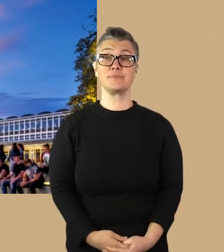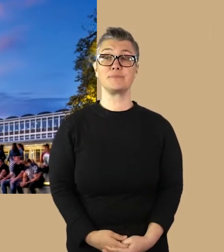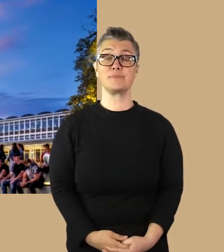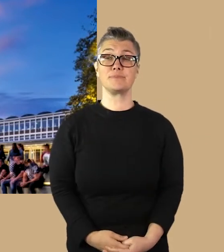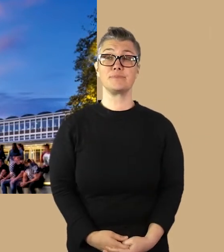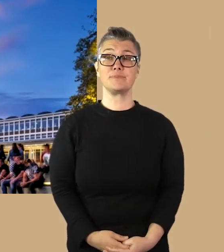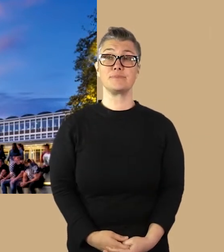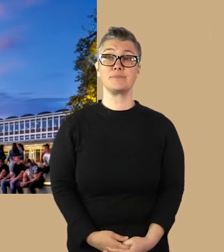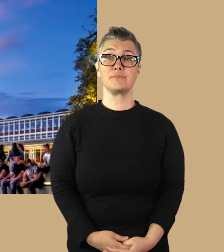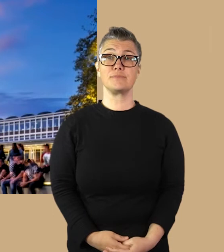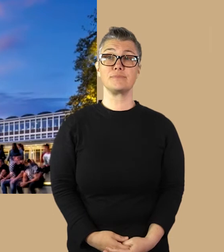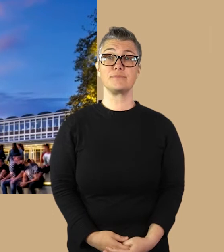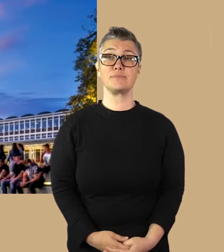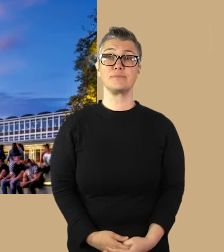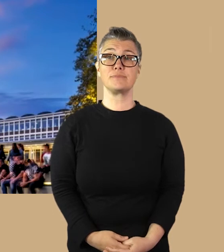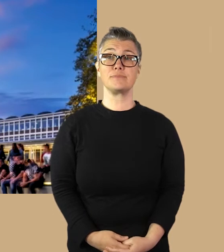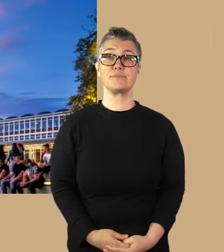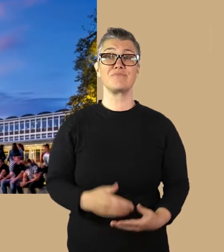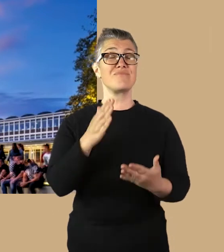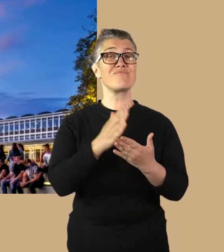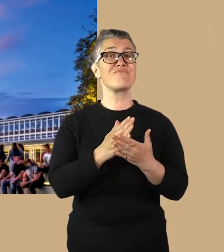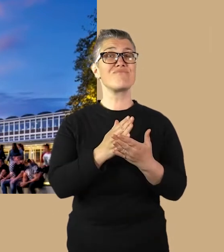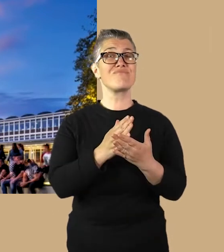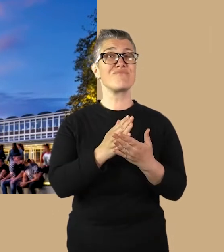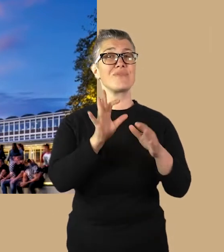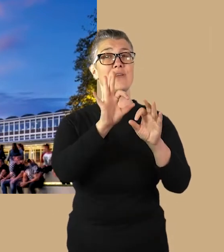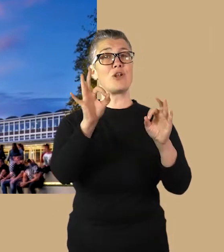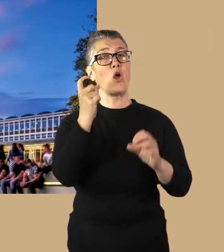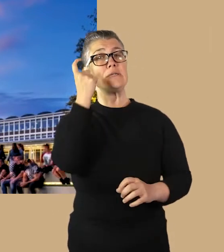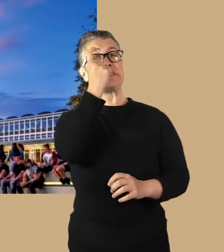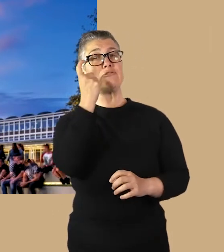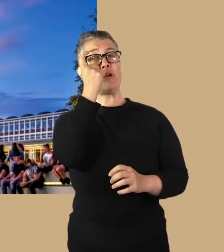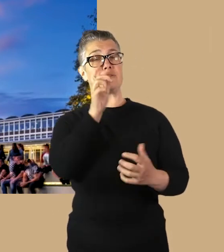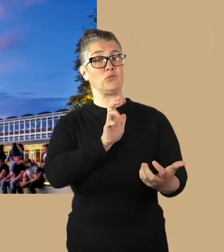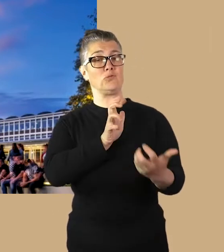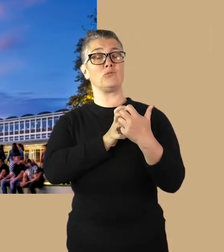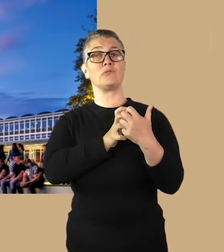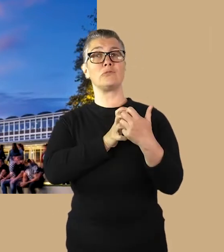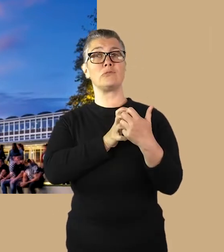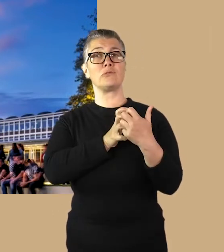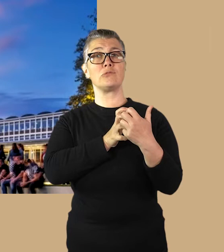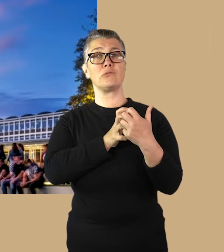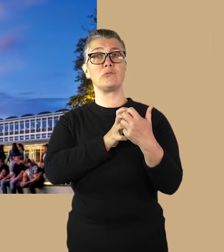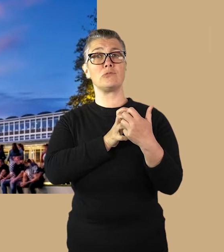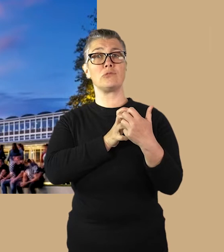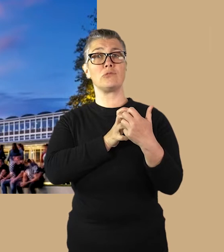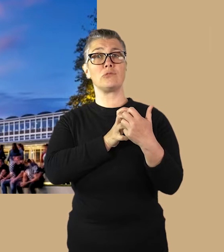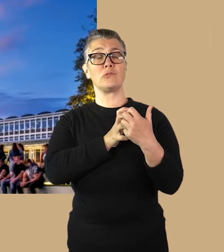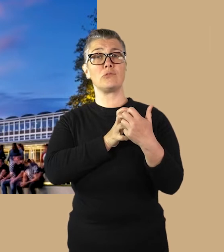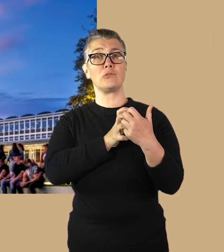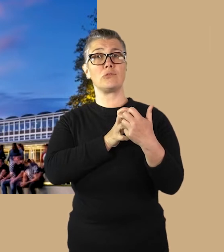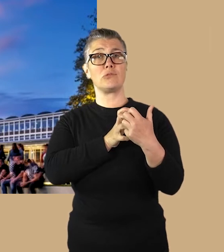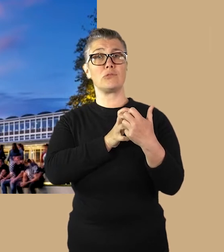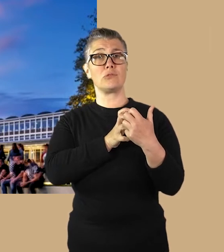um, there was no real considerations made for me in regards to